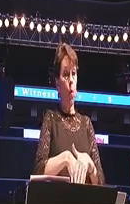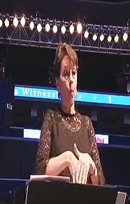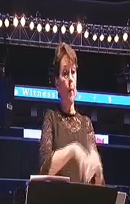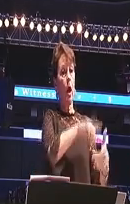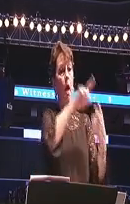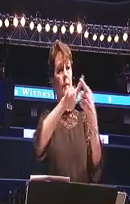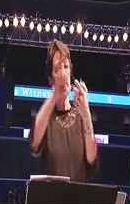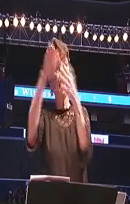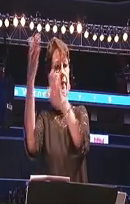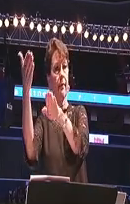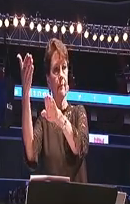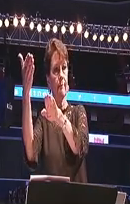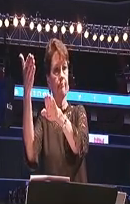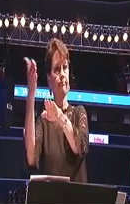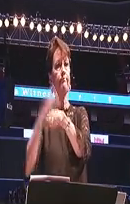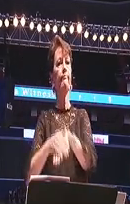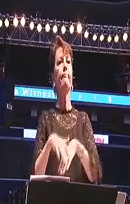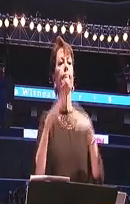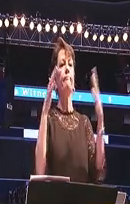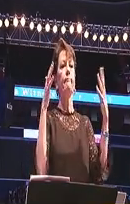tomb.